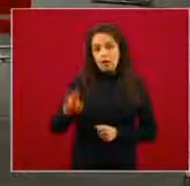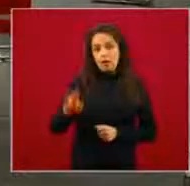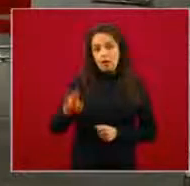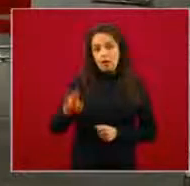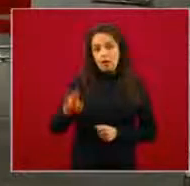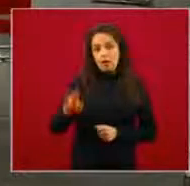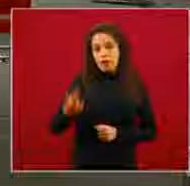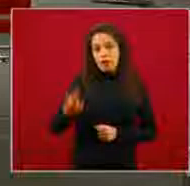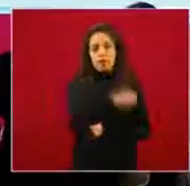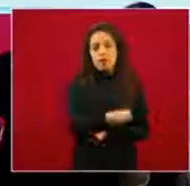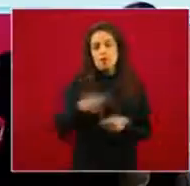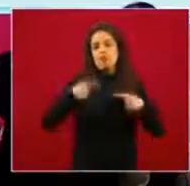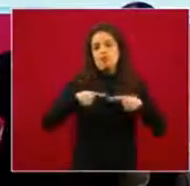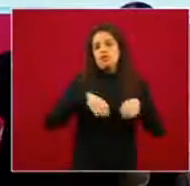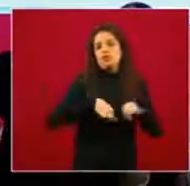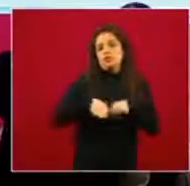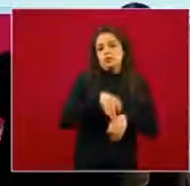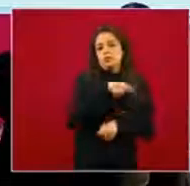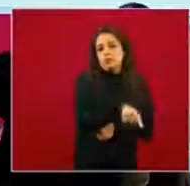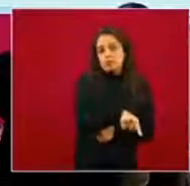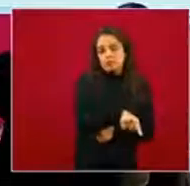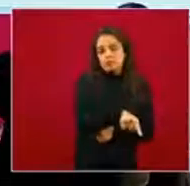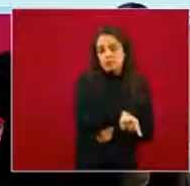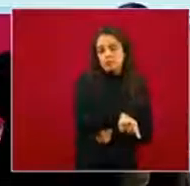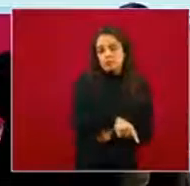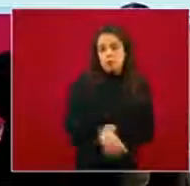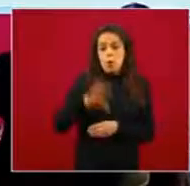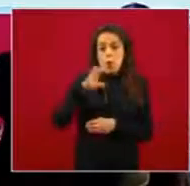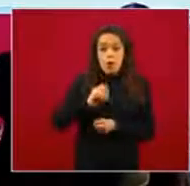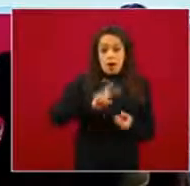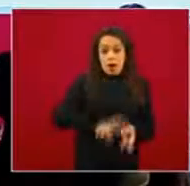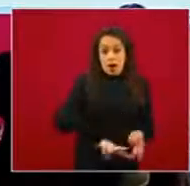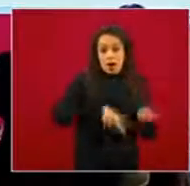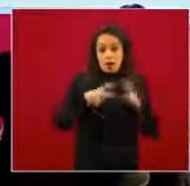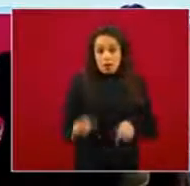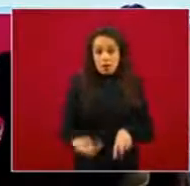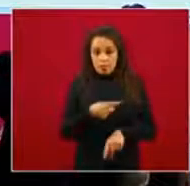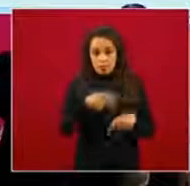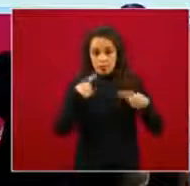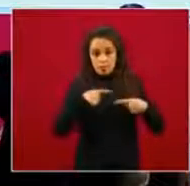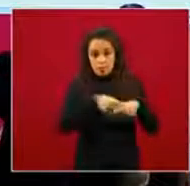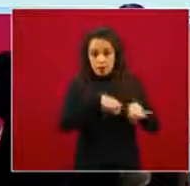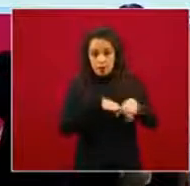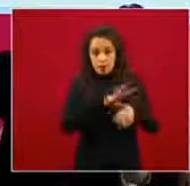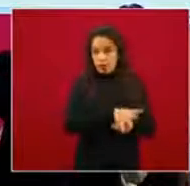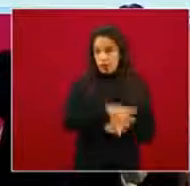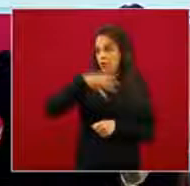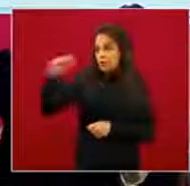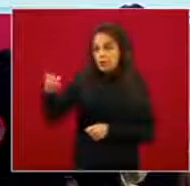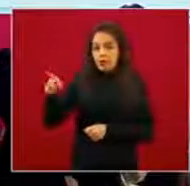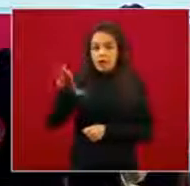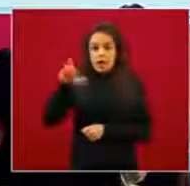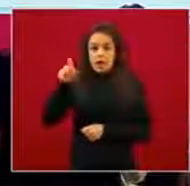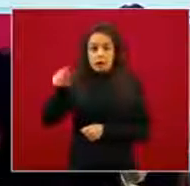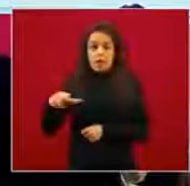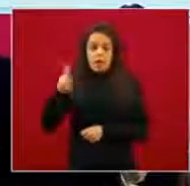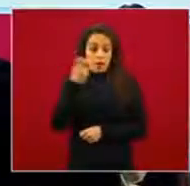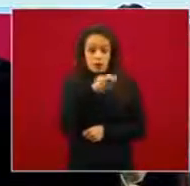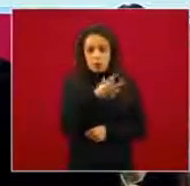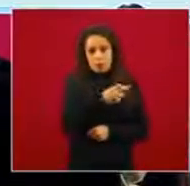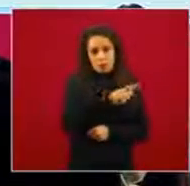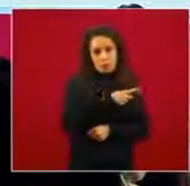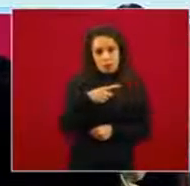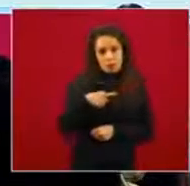so we prevent that either the customer infect the staff, or if the staff prevent